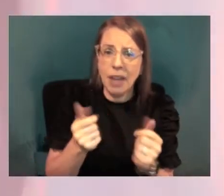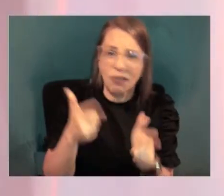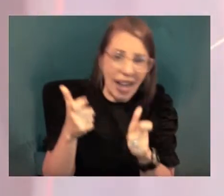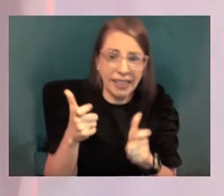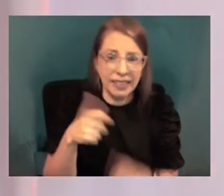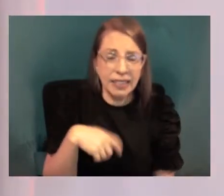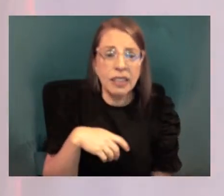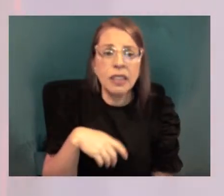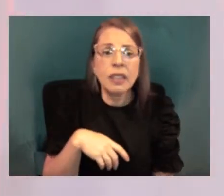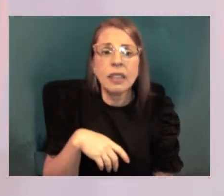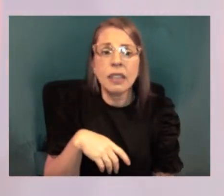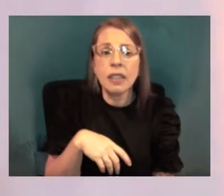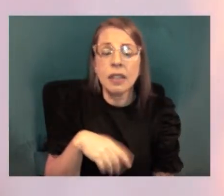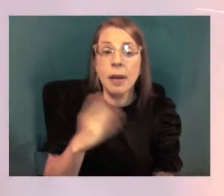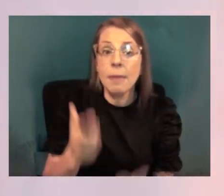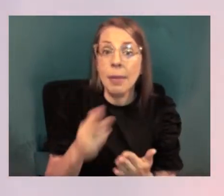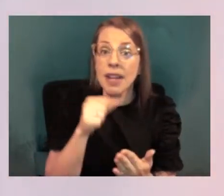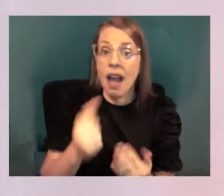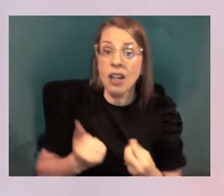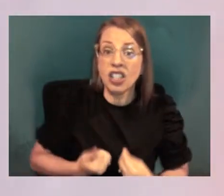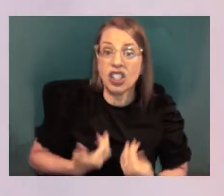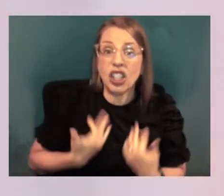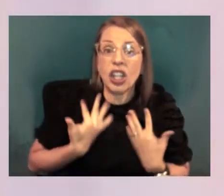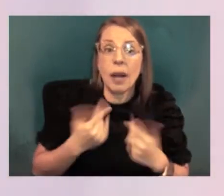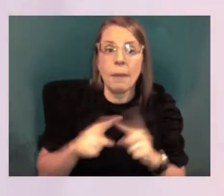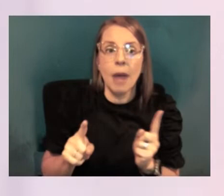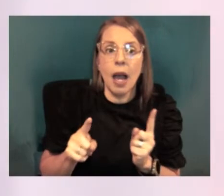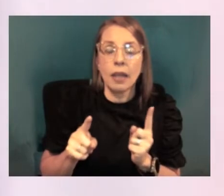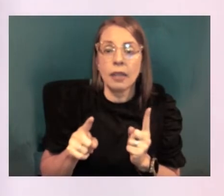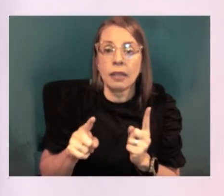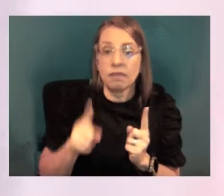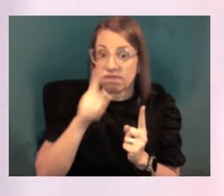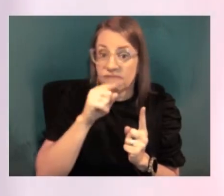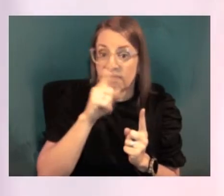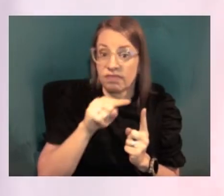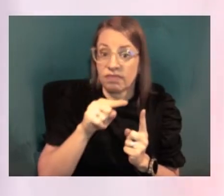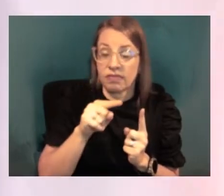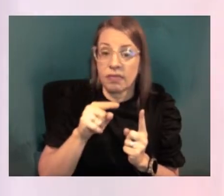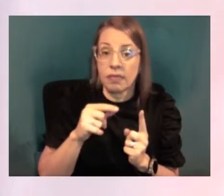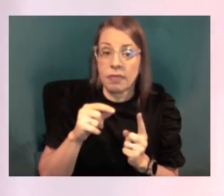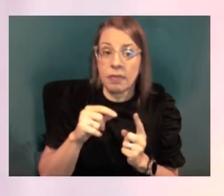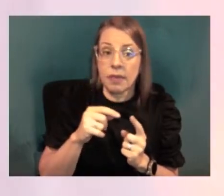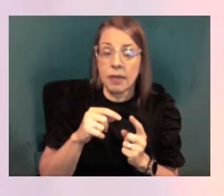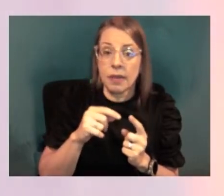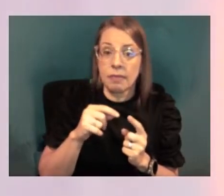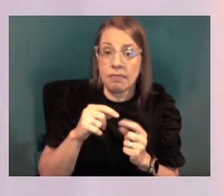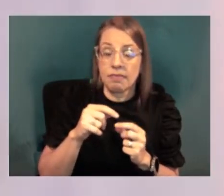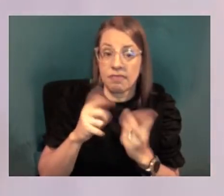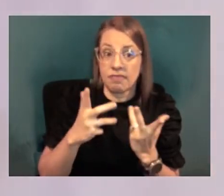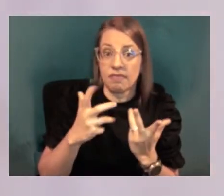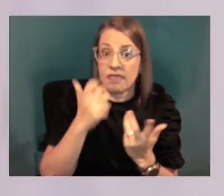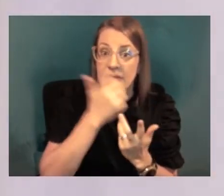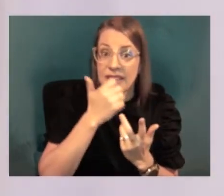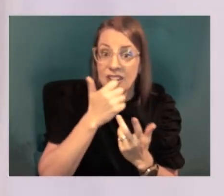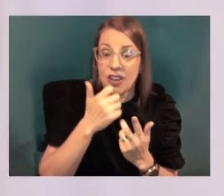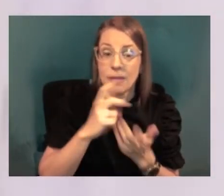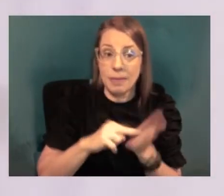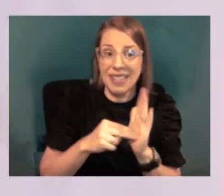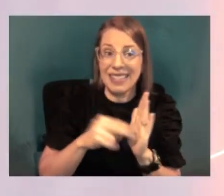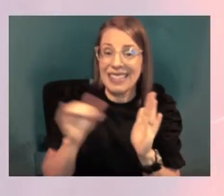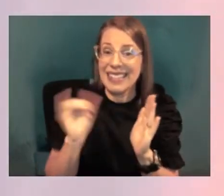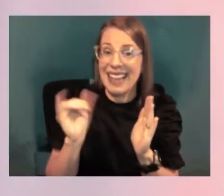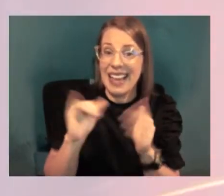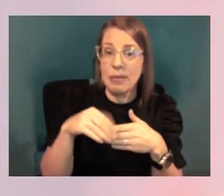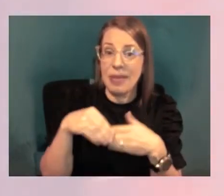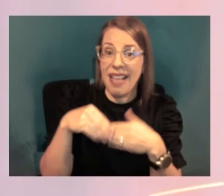not light and burn, but what it's doing with this synthetic material, it's basically plastic. Yep. So, I think